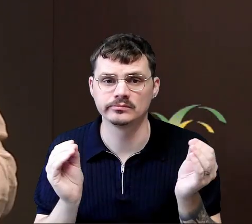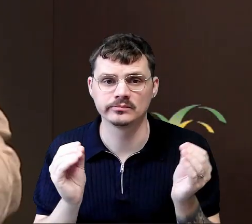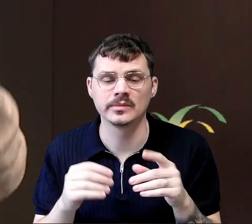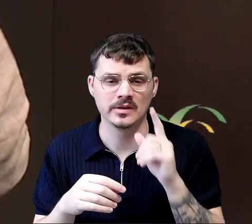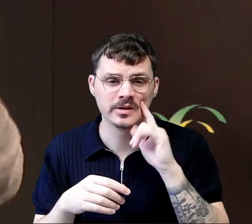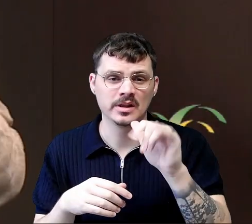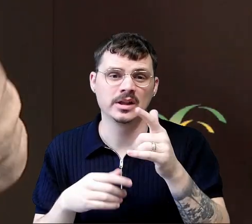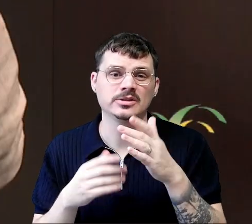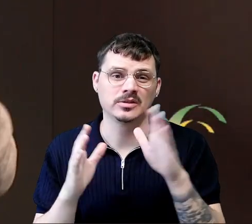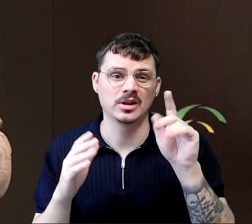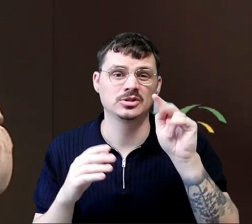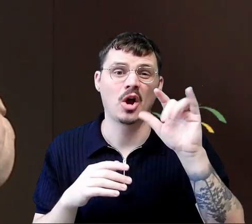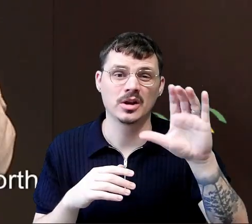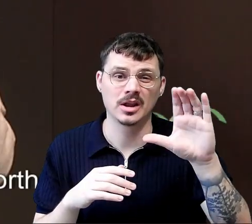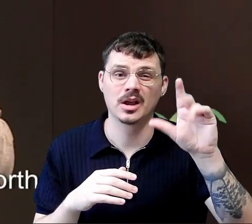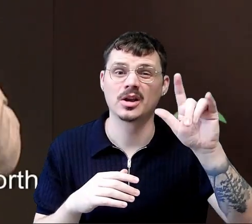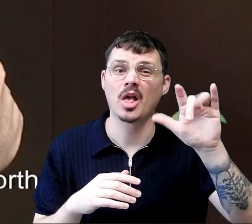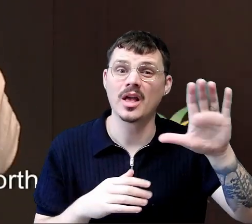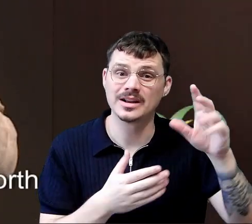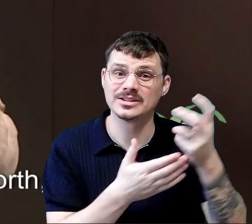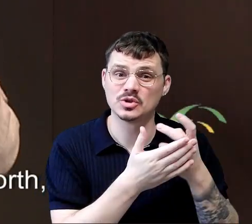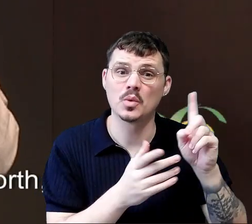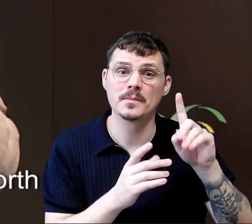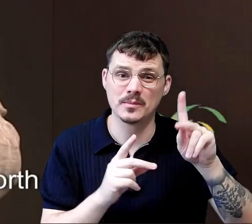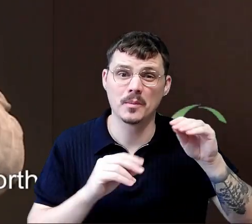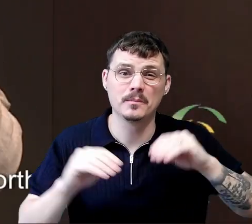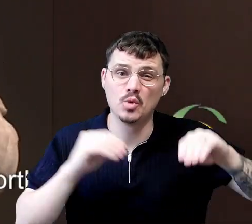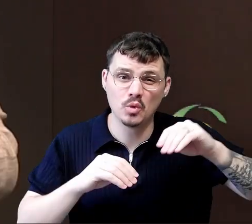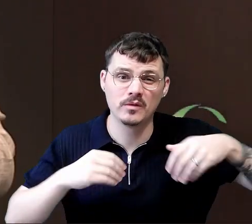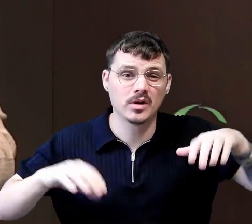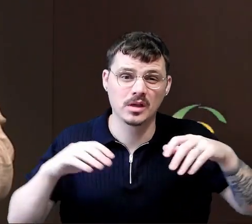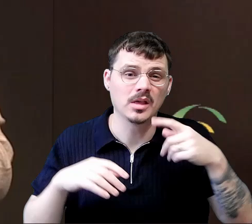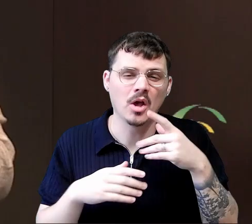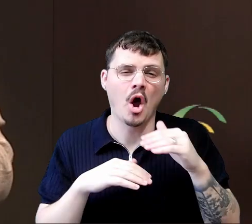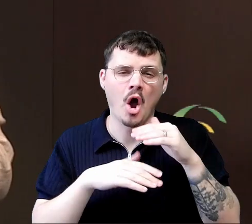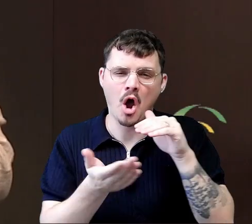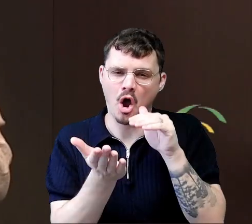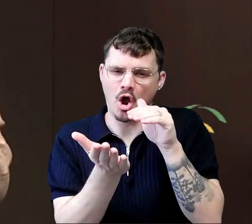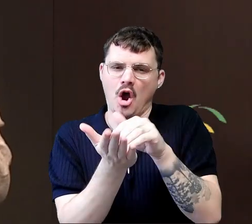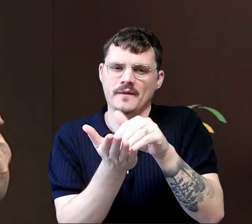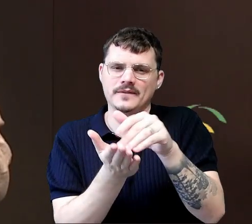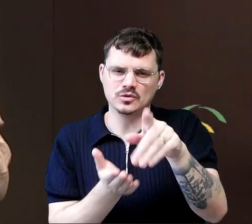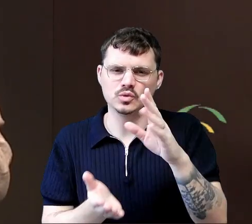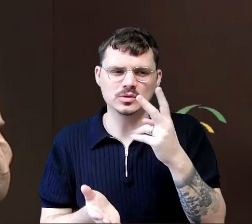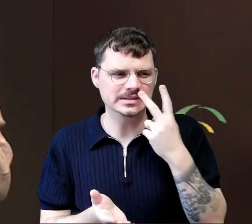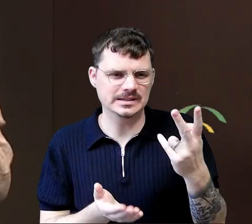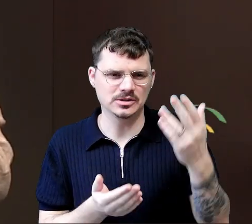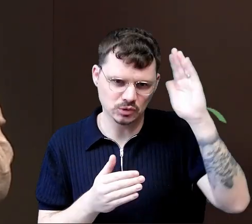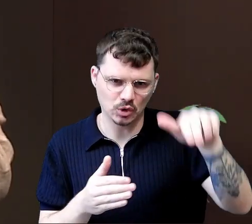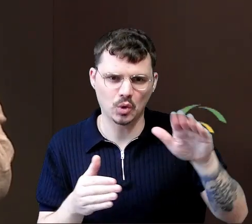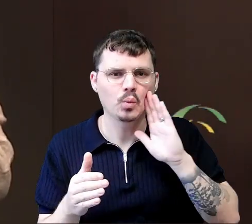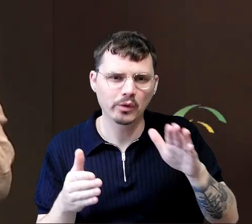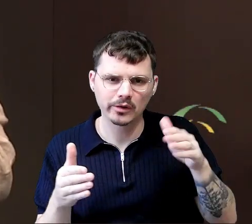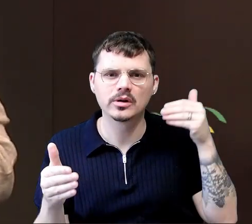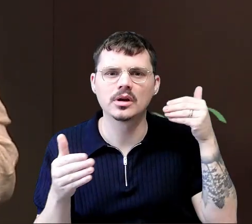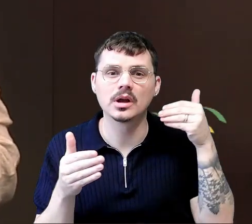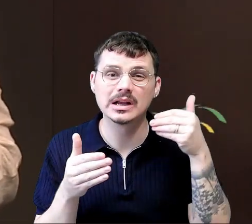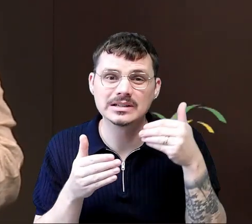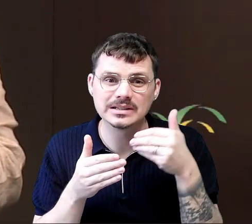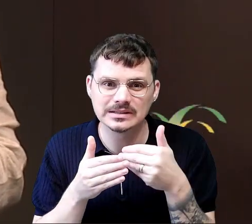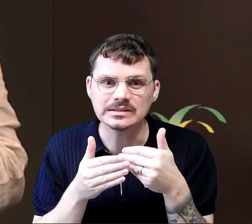generalized tonic-clonic seizures, where people have the movements and so forth, people often have a little bit of warning,